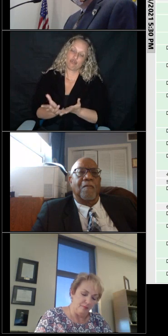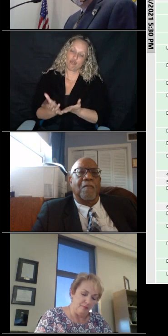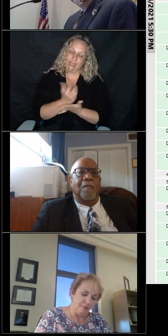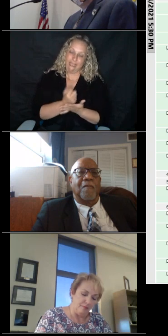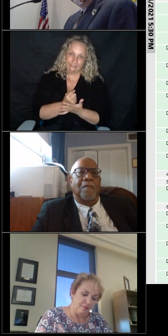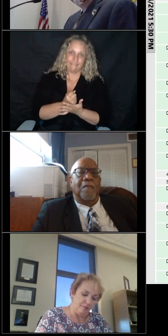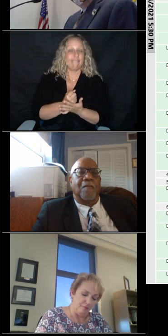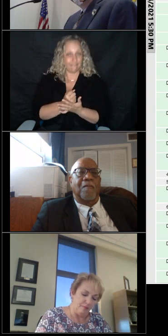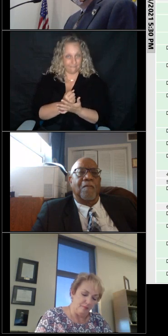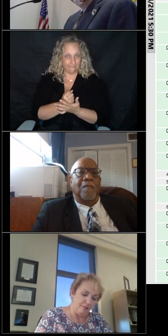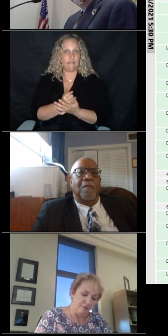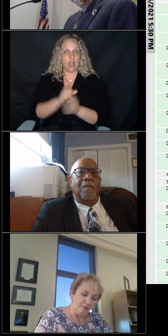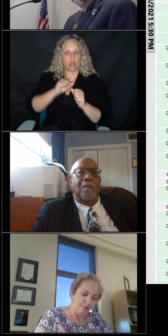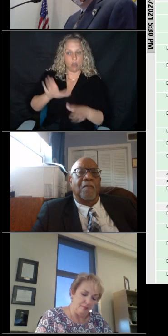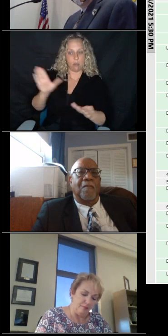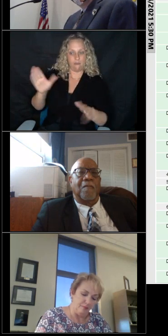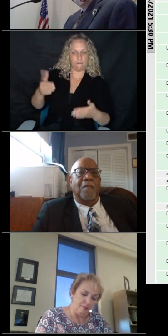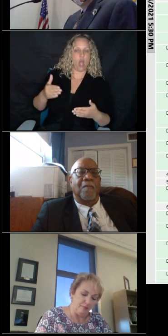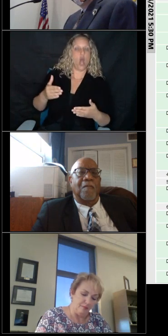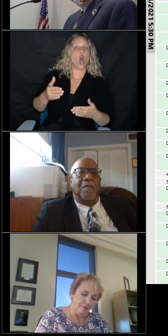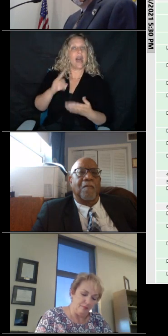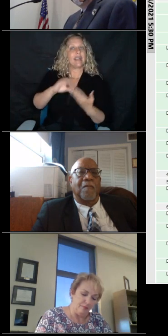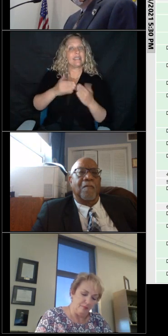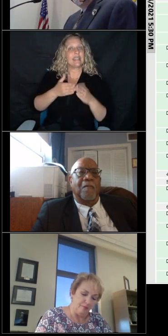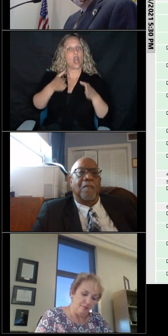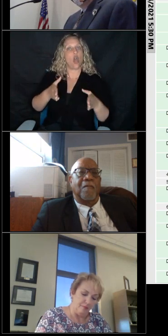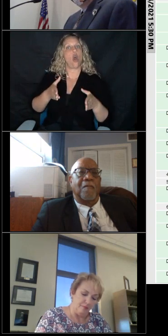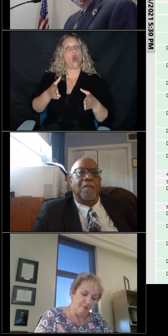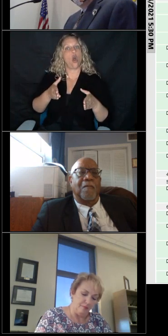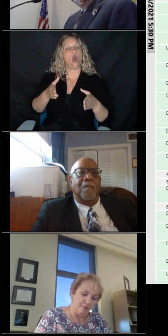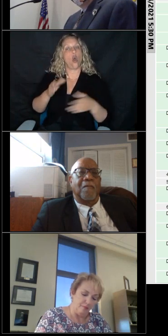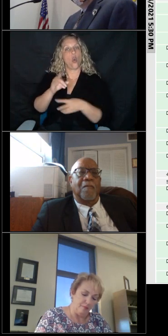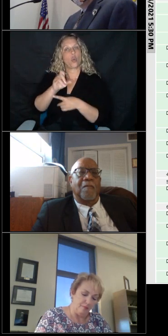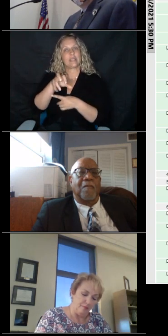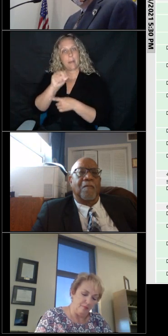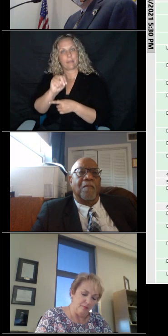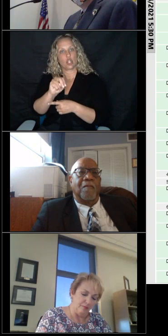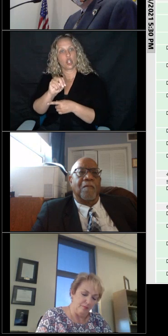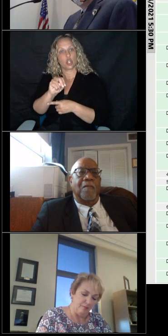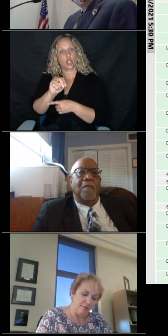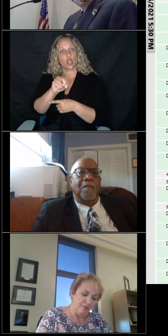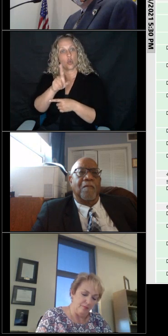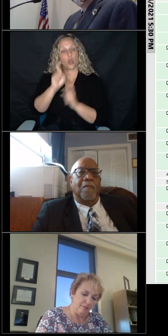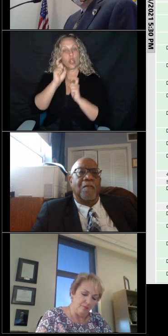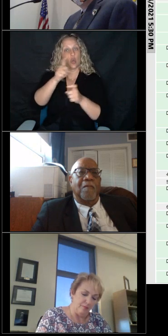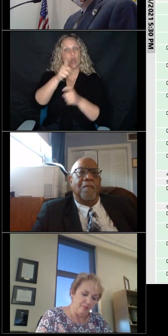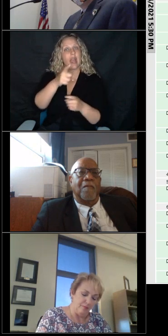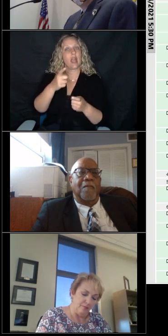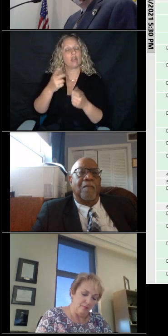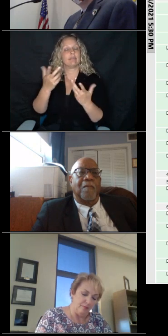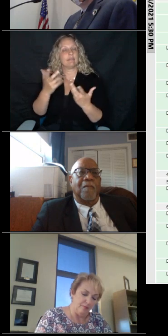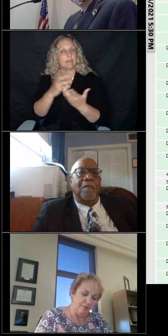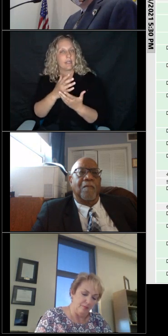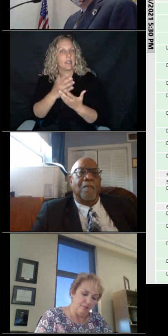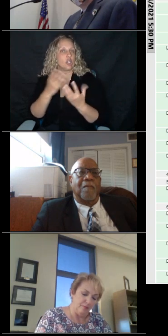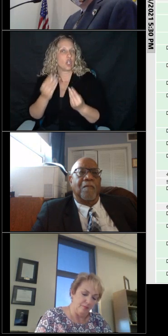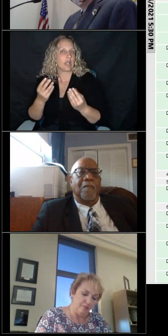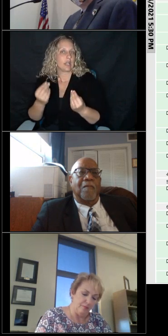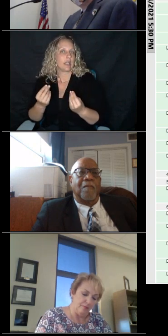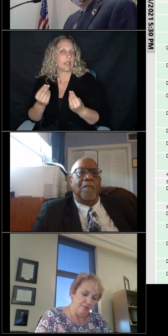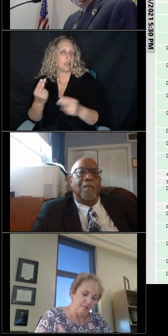So our drop-off box is at the City Hall reception. And when you donate your gently used clothes,